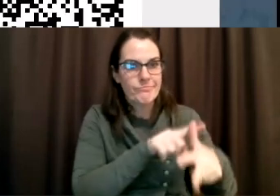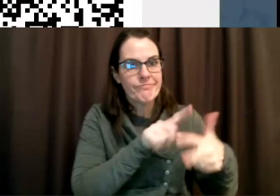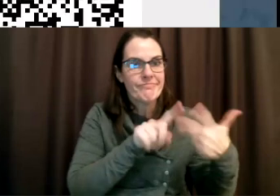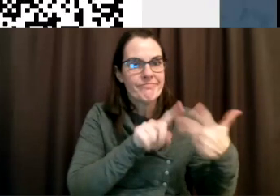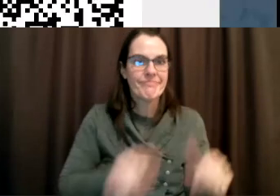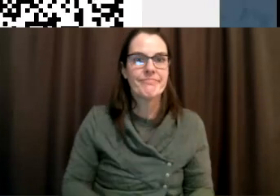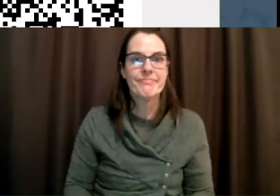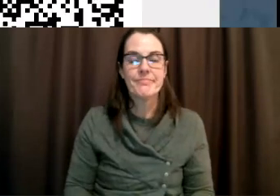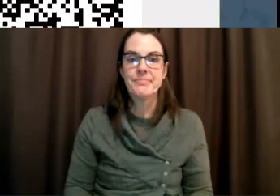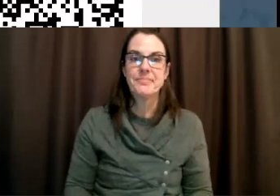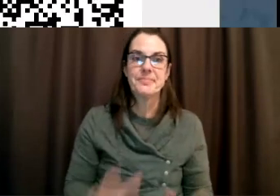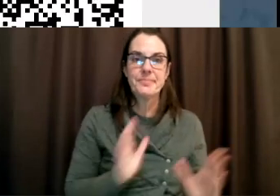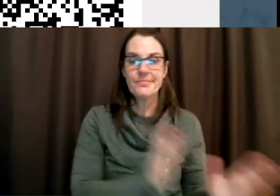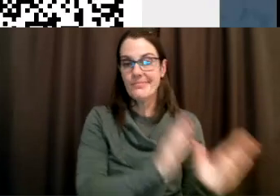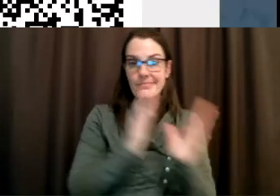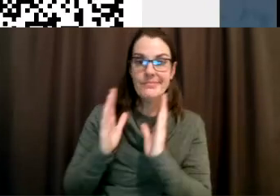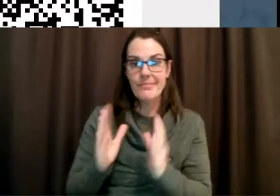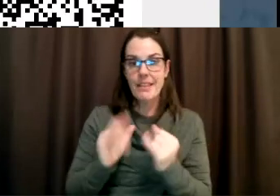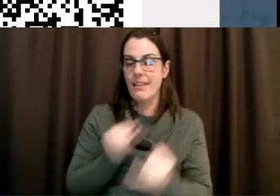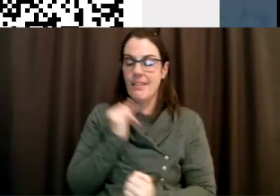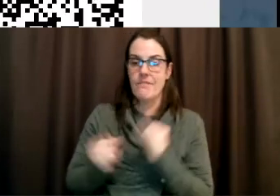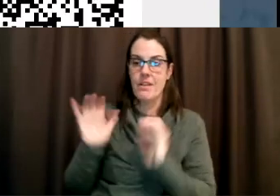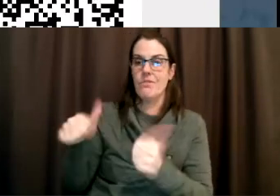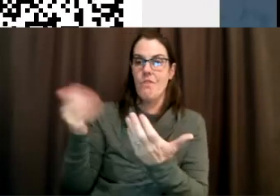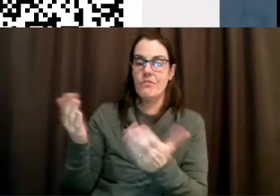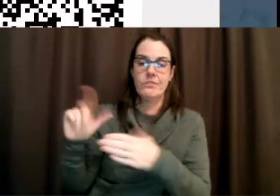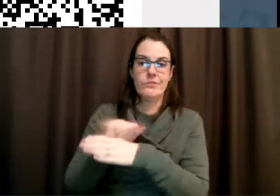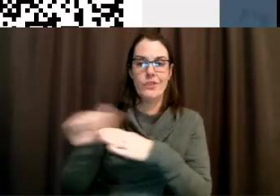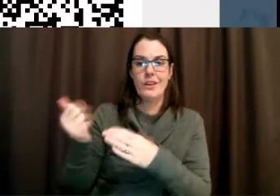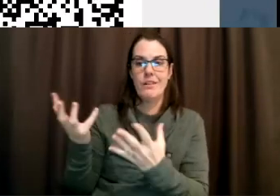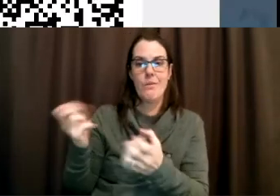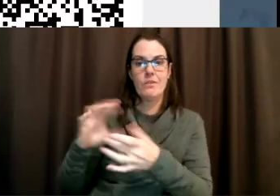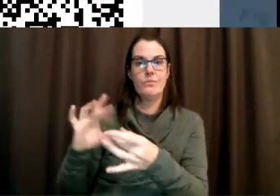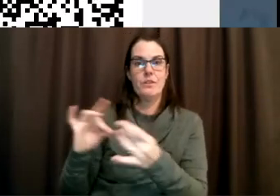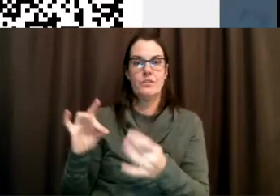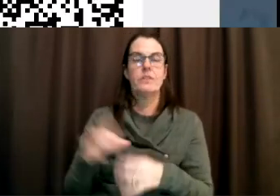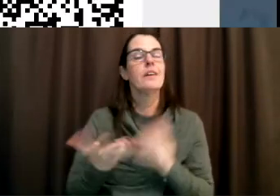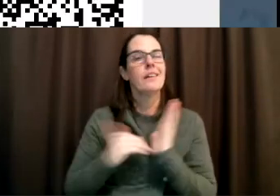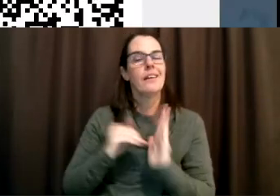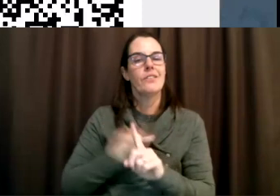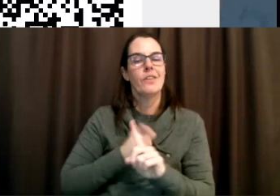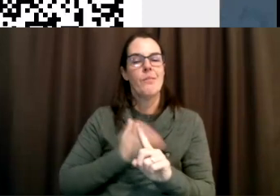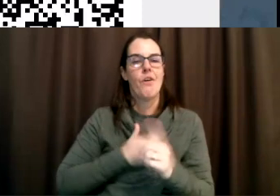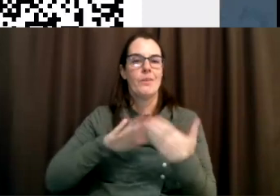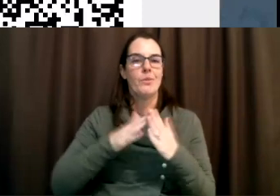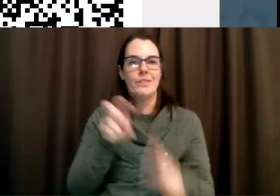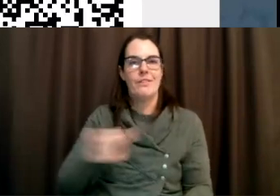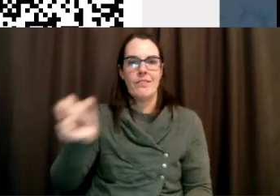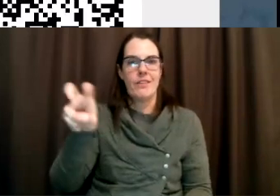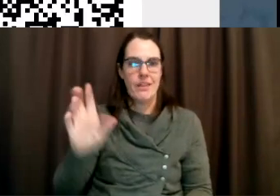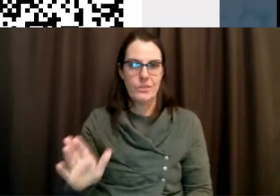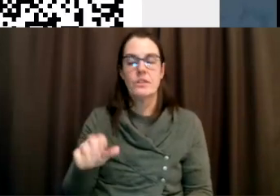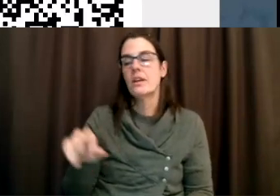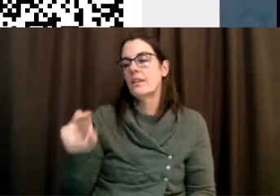And last, actually, final offering that I did want to mention from one of our Community Navigators Initiative partners, the Hispanic Access